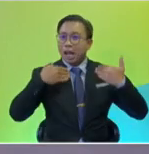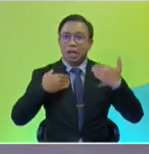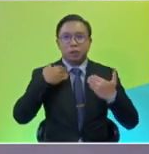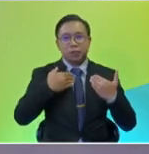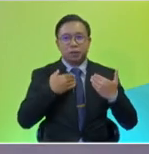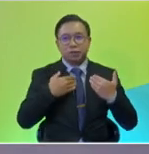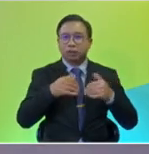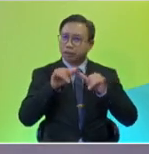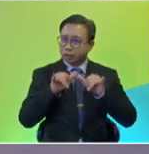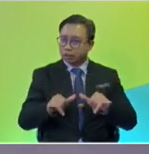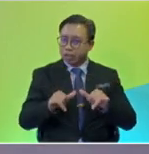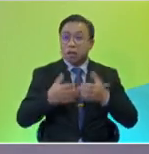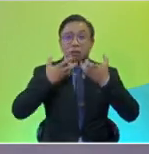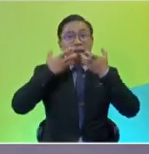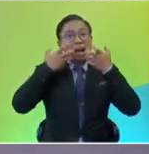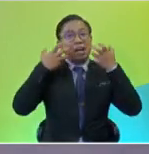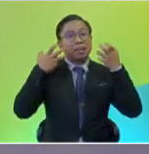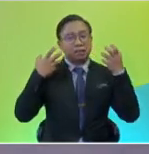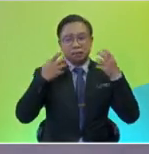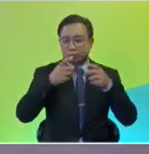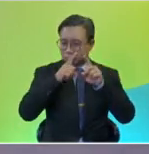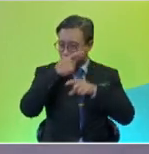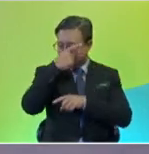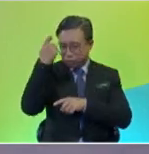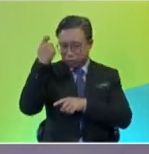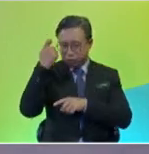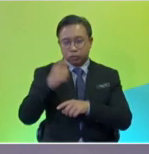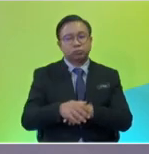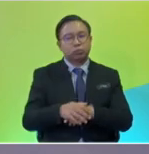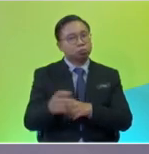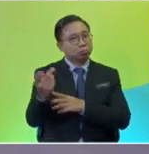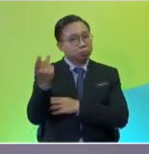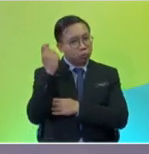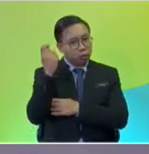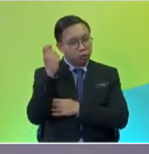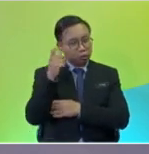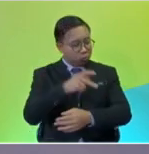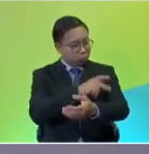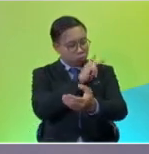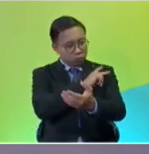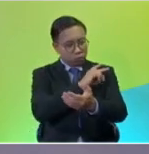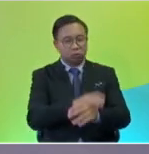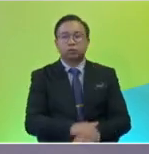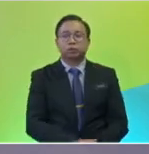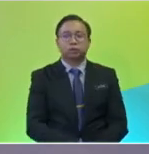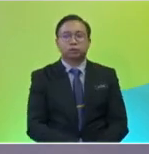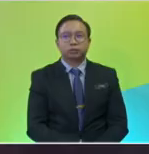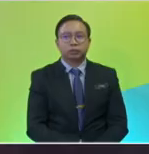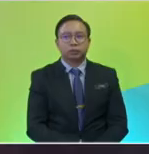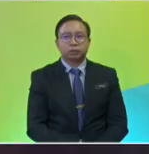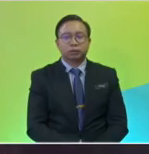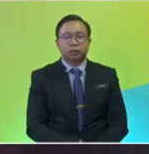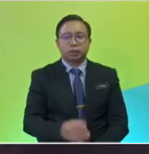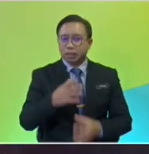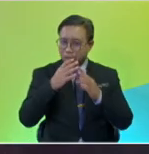to be the tiger, because he is so tough but also looks so cuddly.